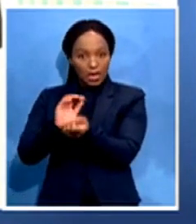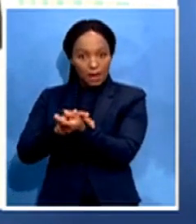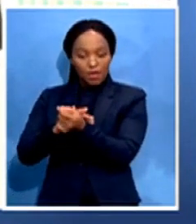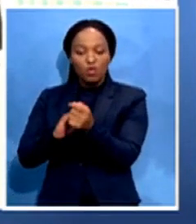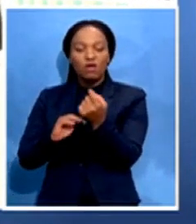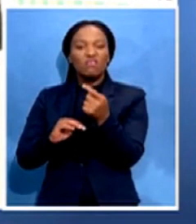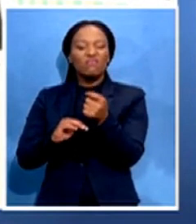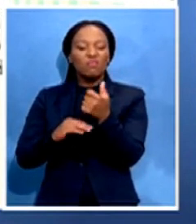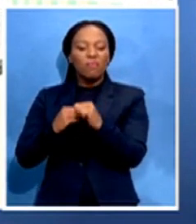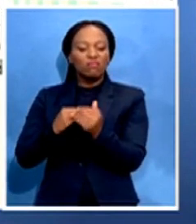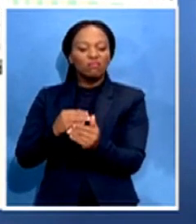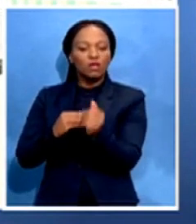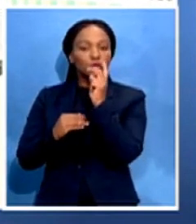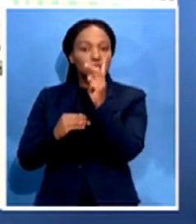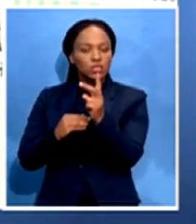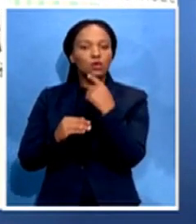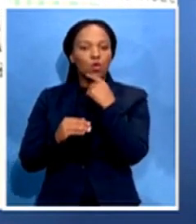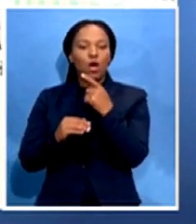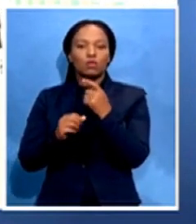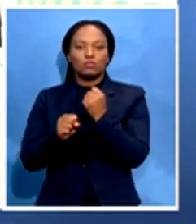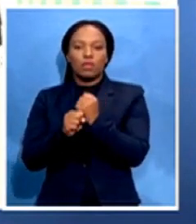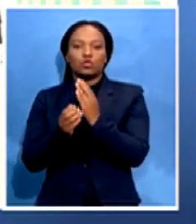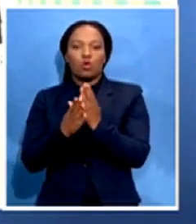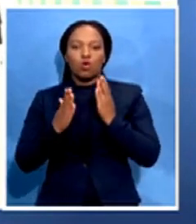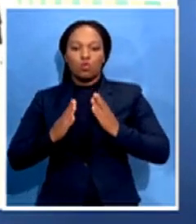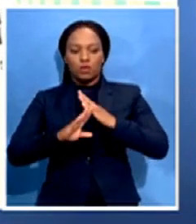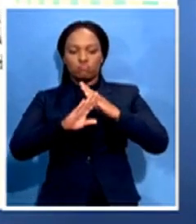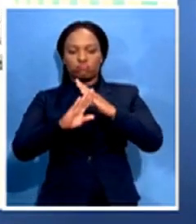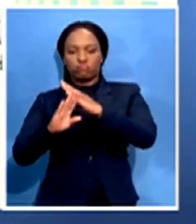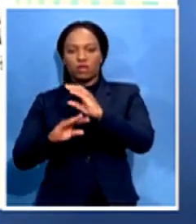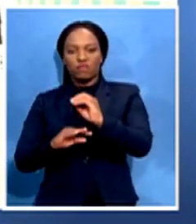immunity, but no doubt we salute them. Jayed-Leigh, we appreciate your reporting as well. Be well. Thank you.